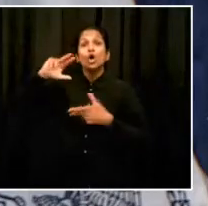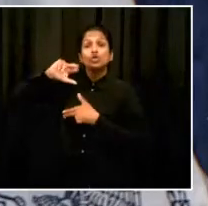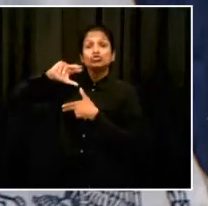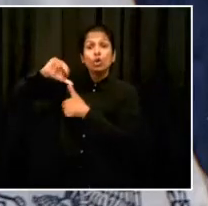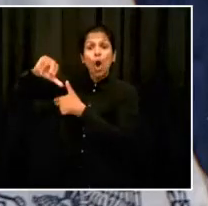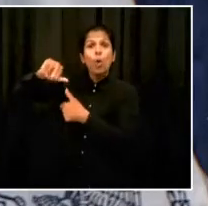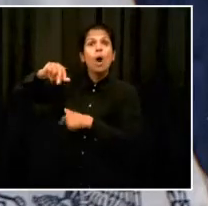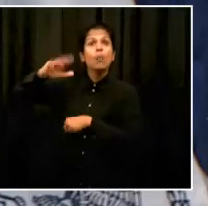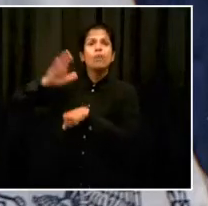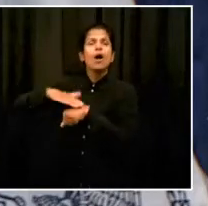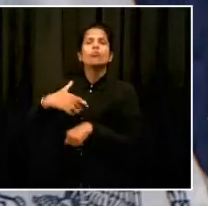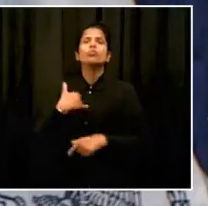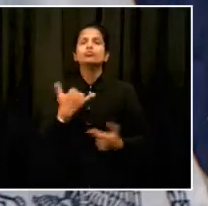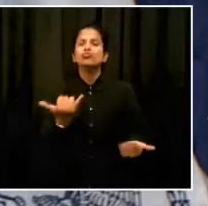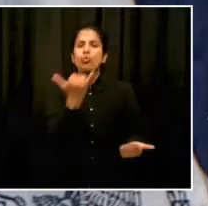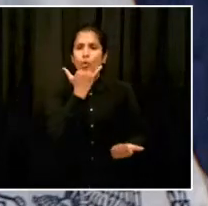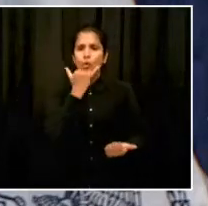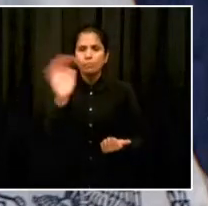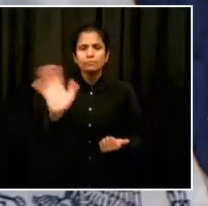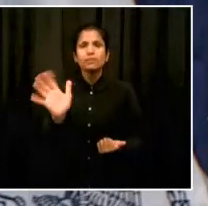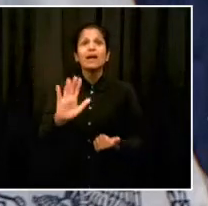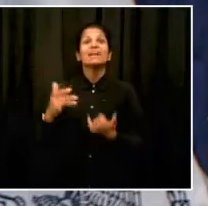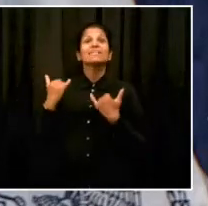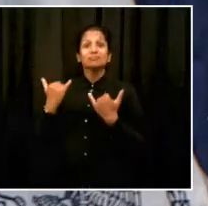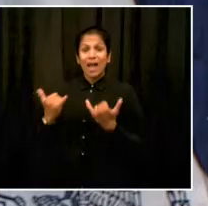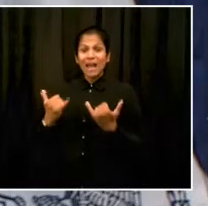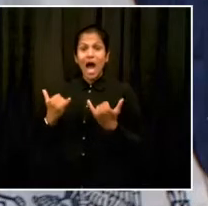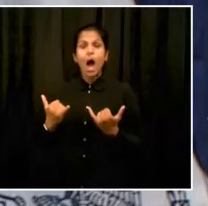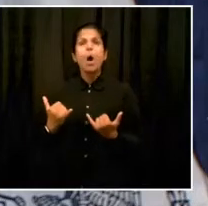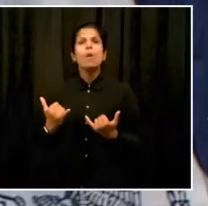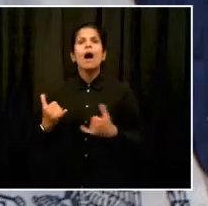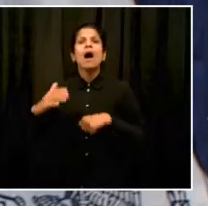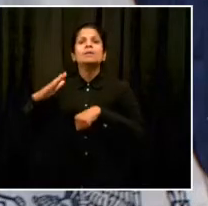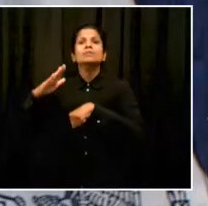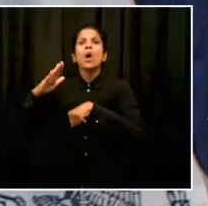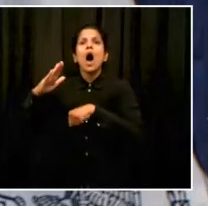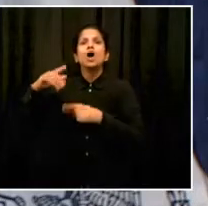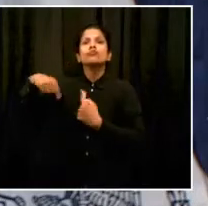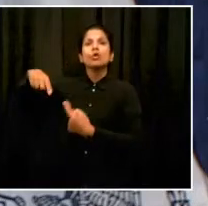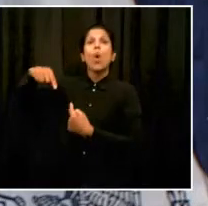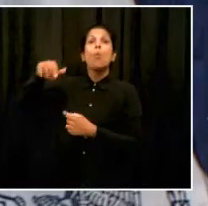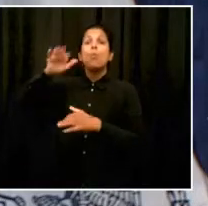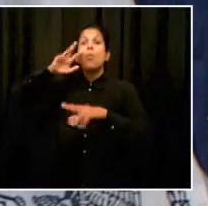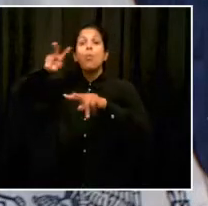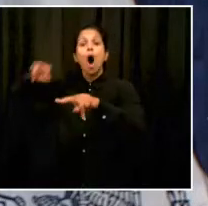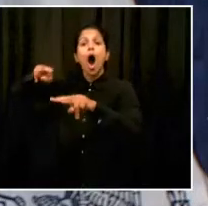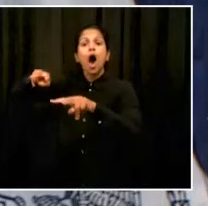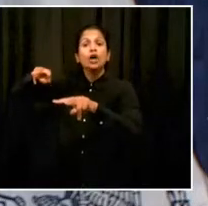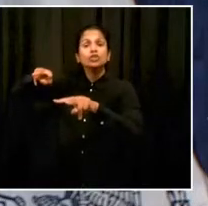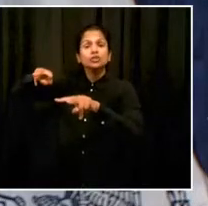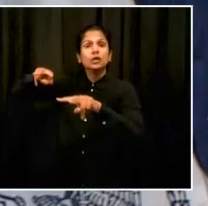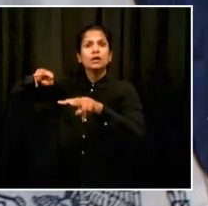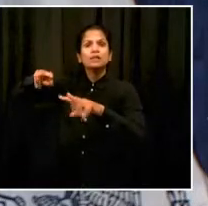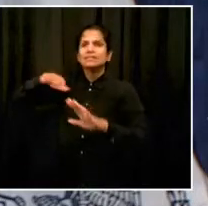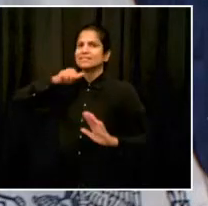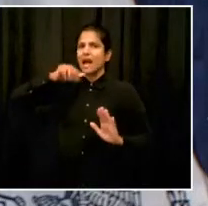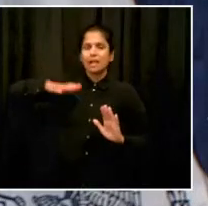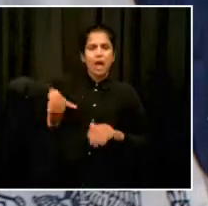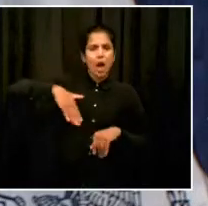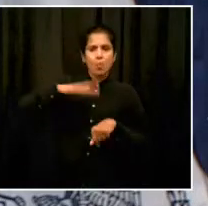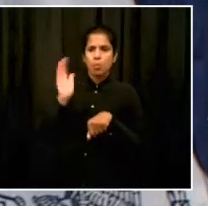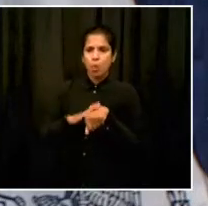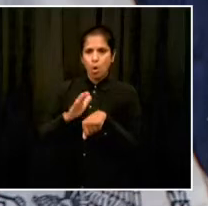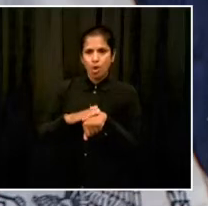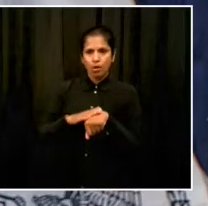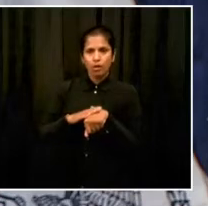the basic reality. Beware, because again, even though we don't think of New York City as a place where you have tornadoes, it can happen here. I can personally